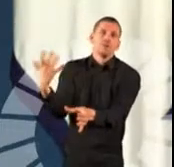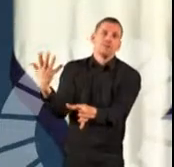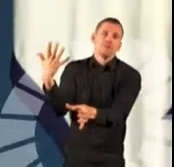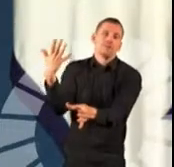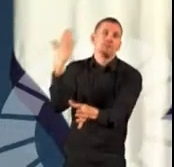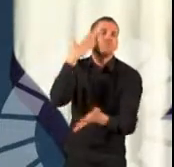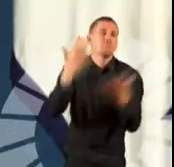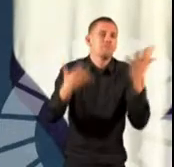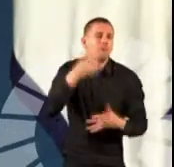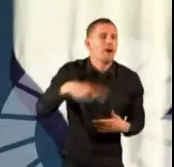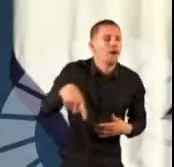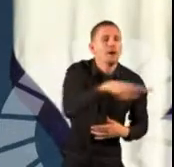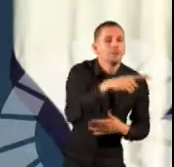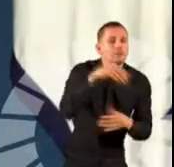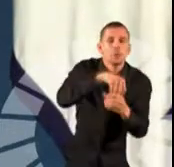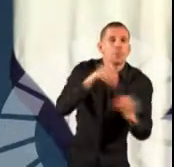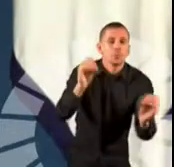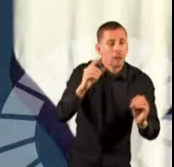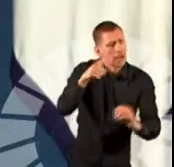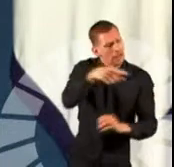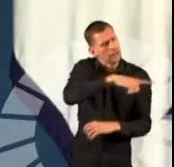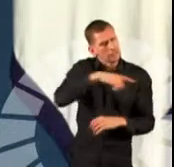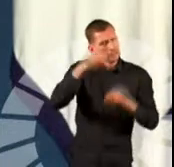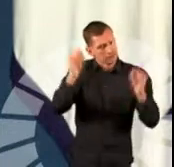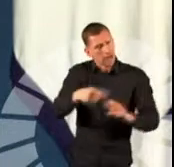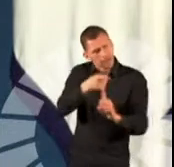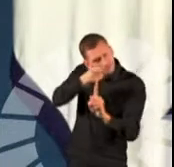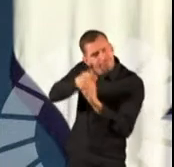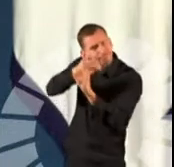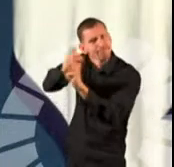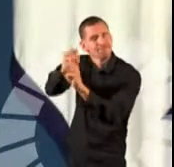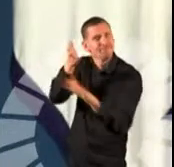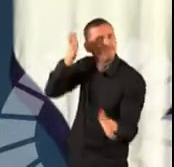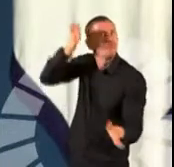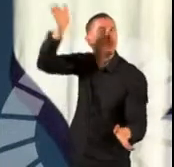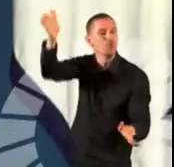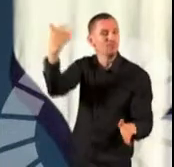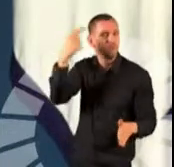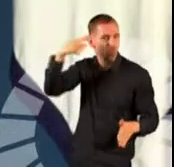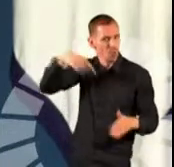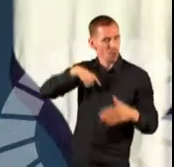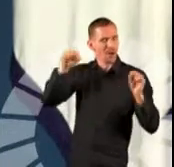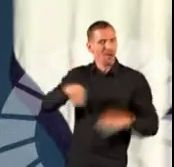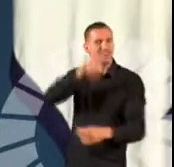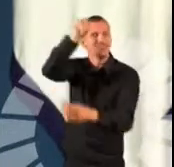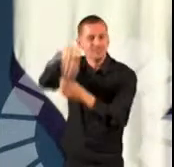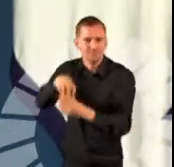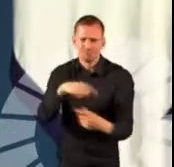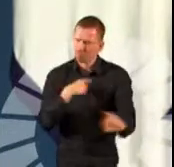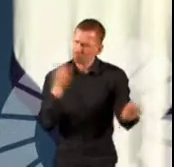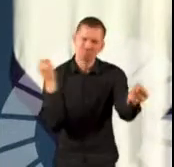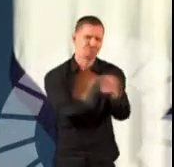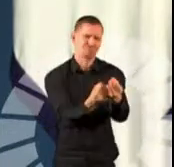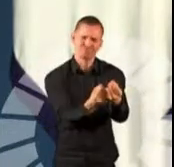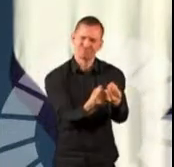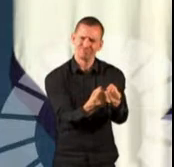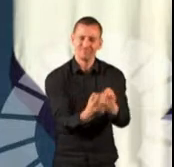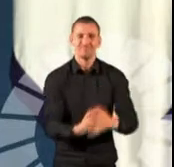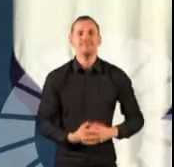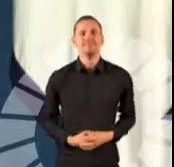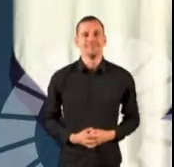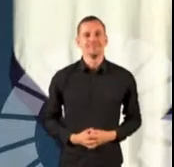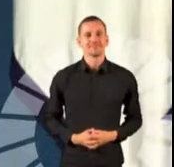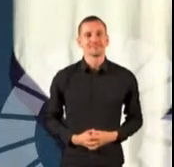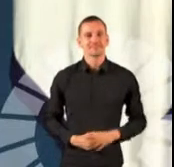will fight alongside you. And the second thing I want you to remember is this. Listen